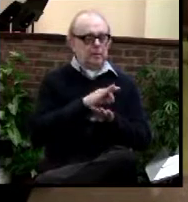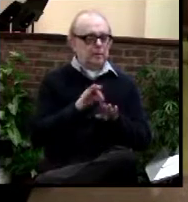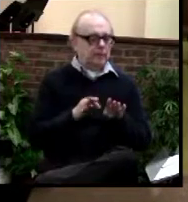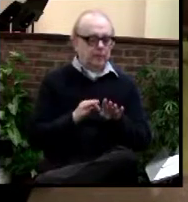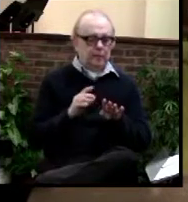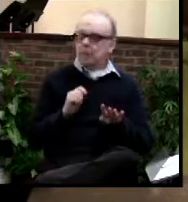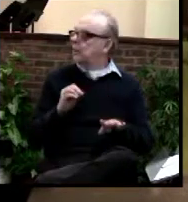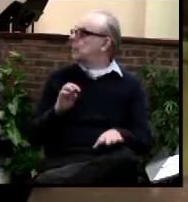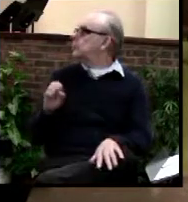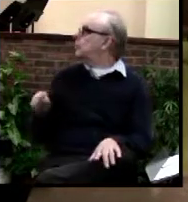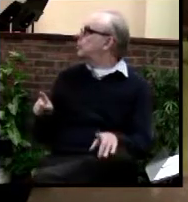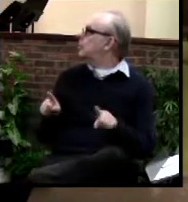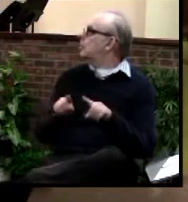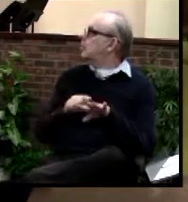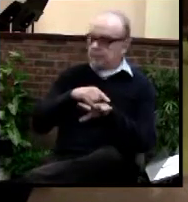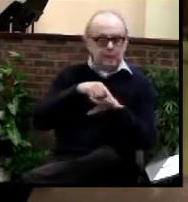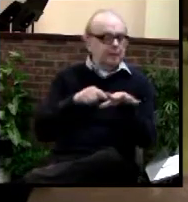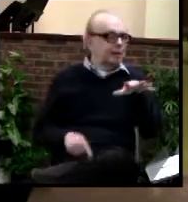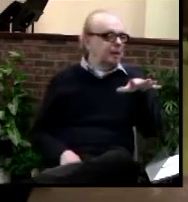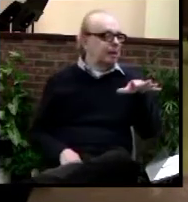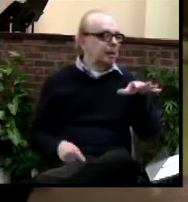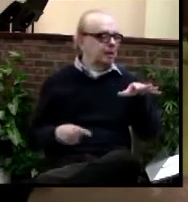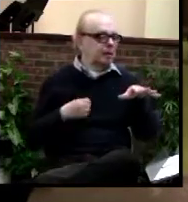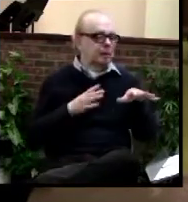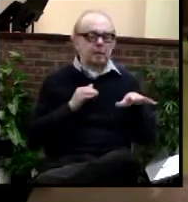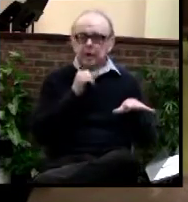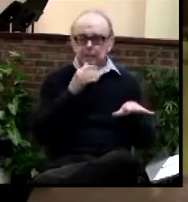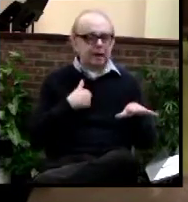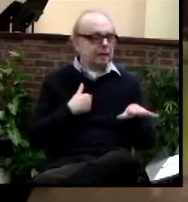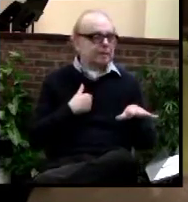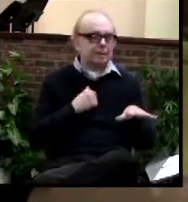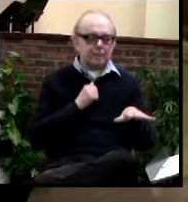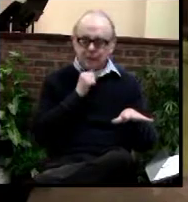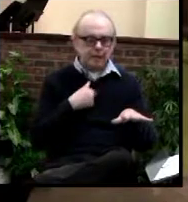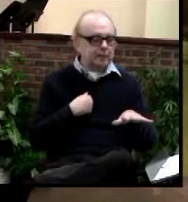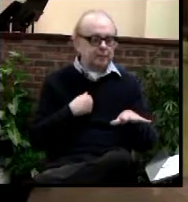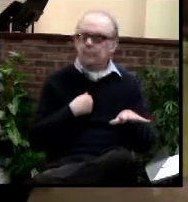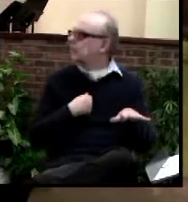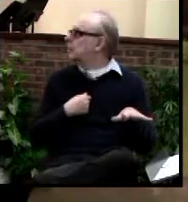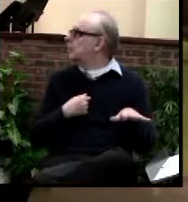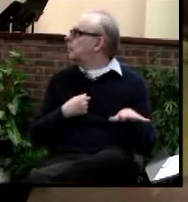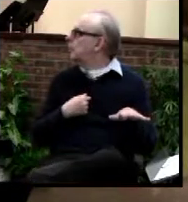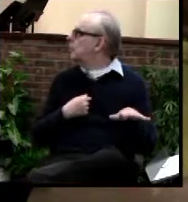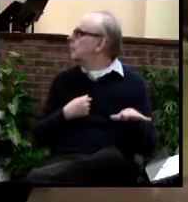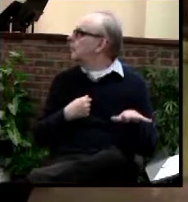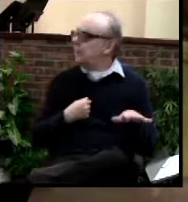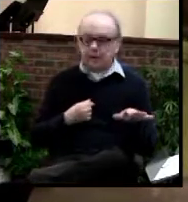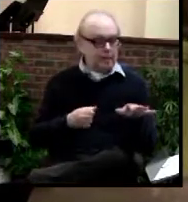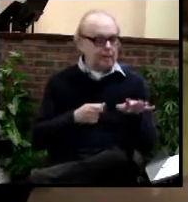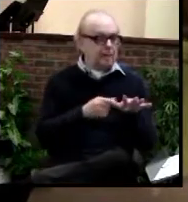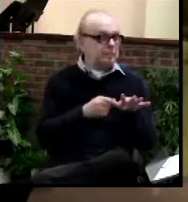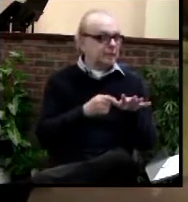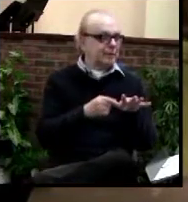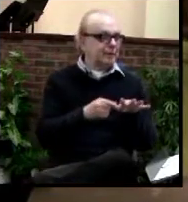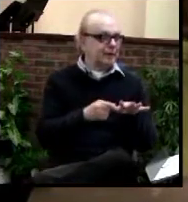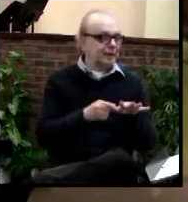like this, right? Well, mine aren't. I actually have, this is a big toe.